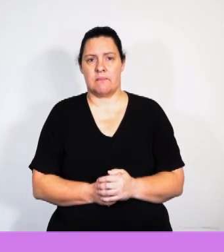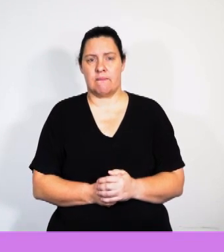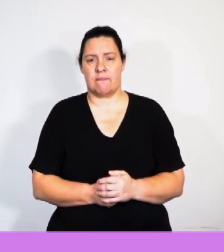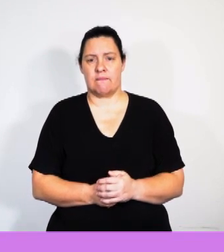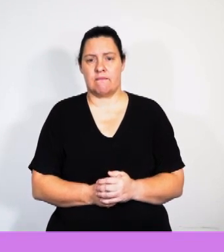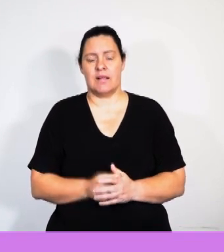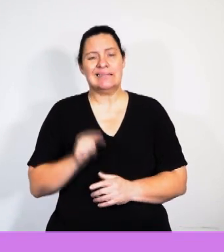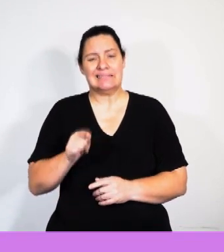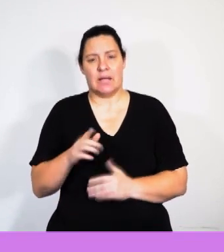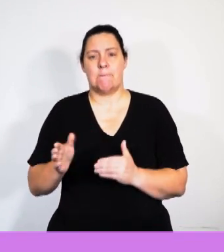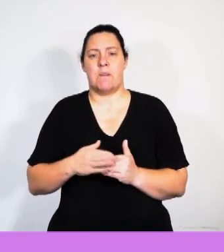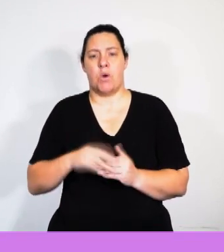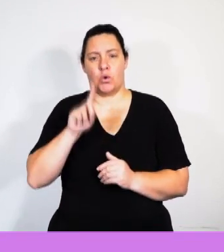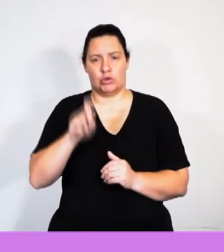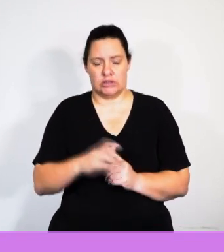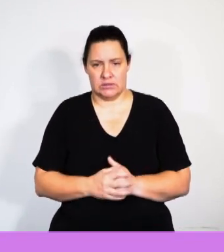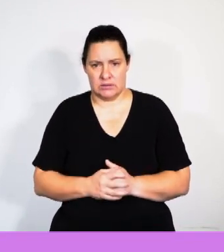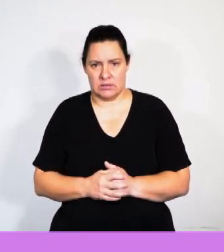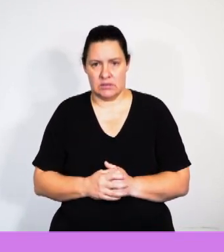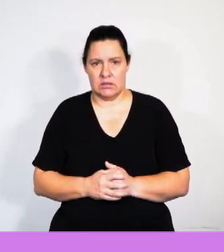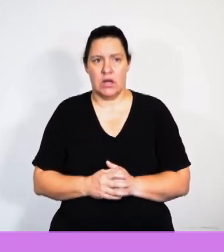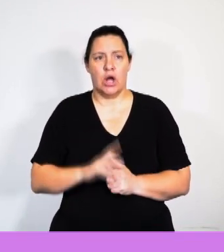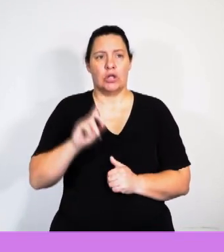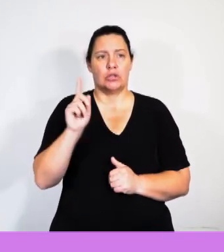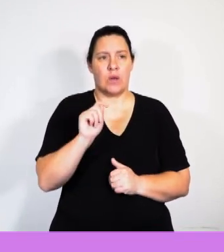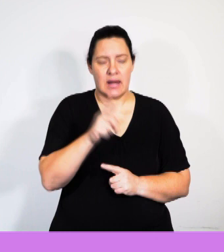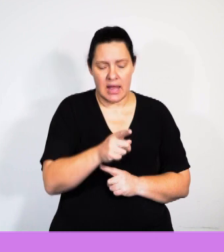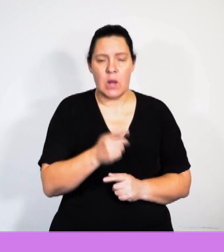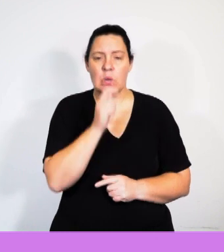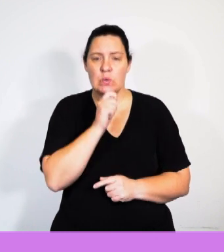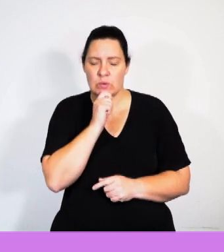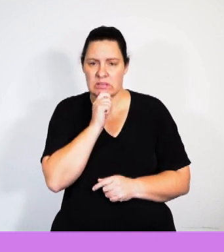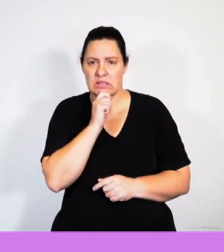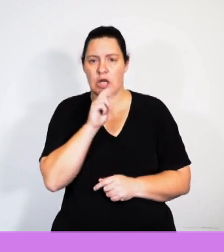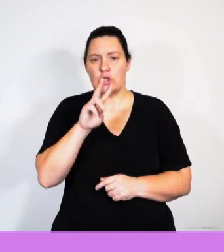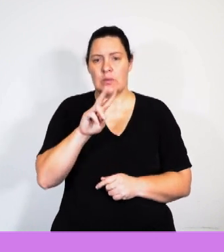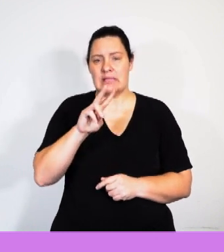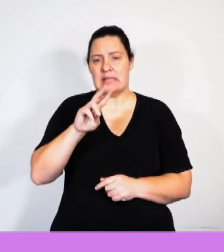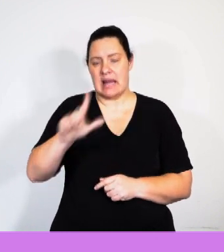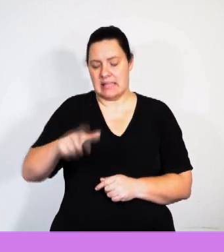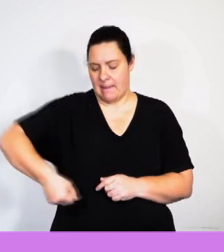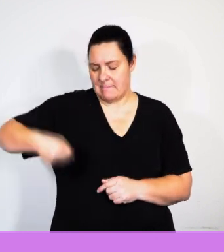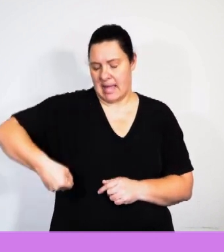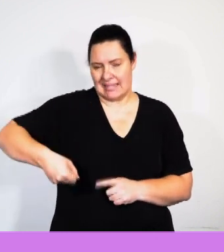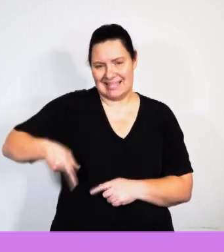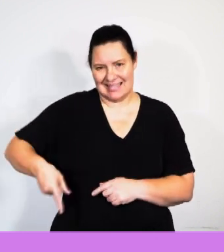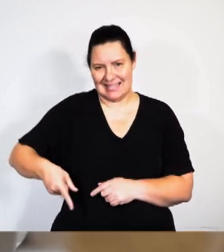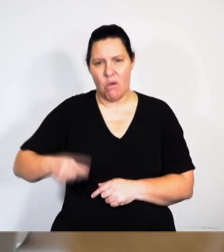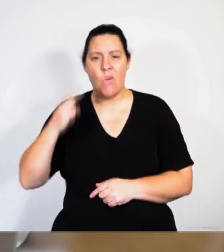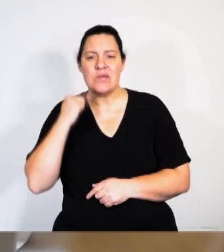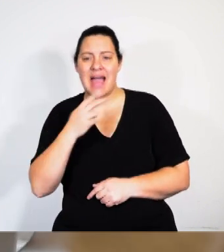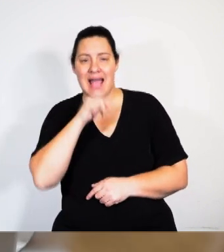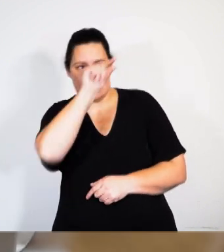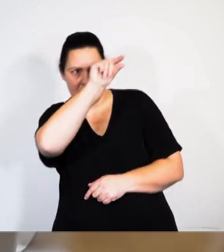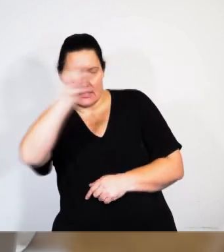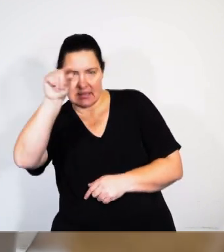Moving along, here is another question. Xolani is using 20-liter bucket. It is always nice